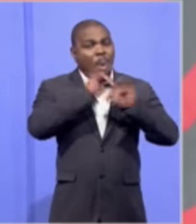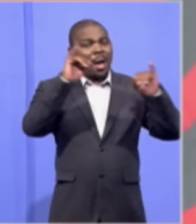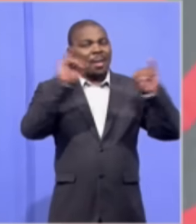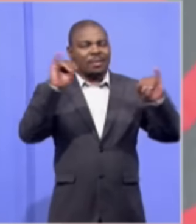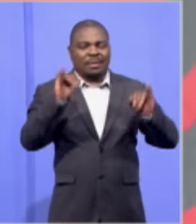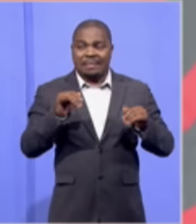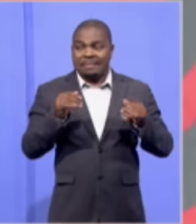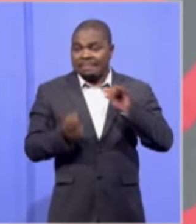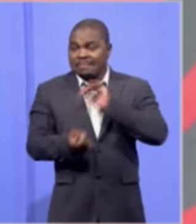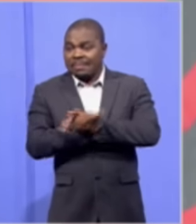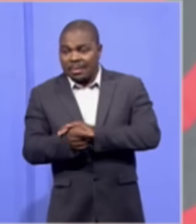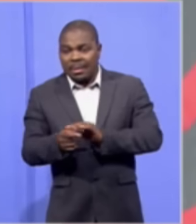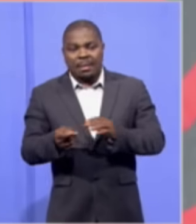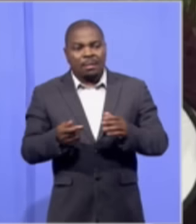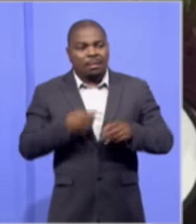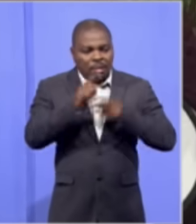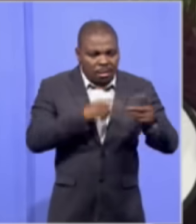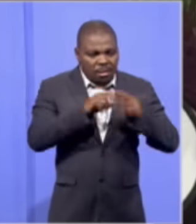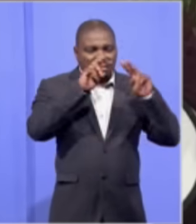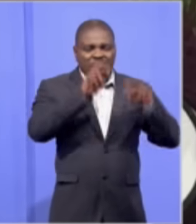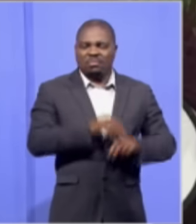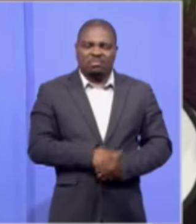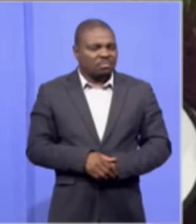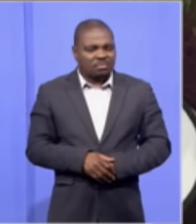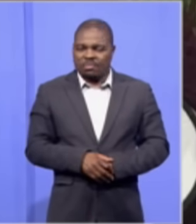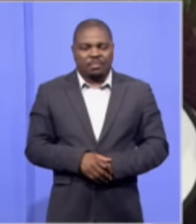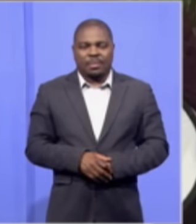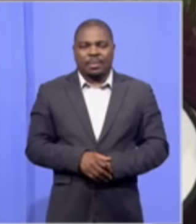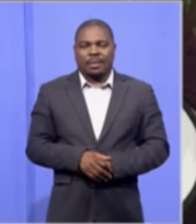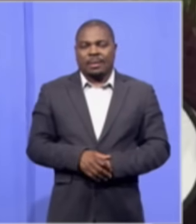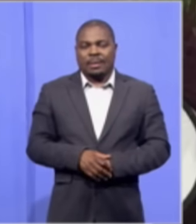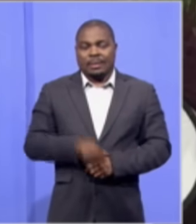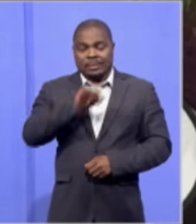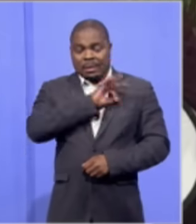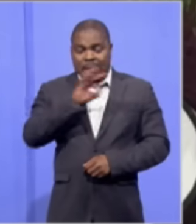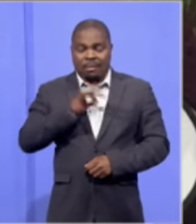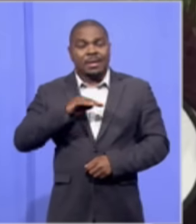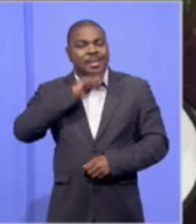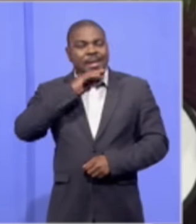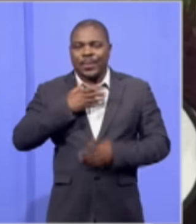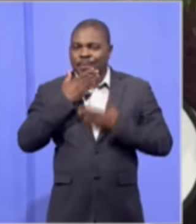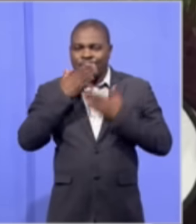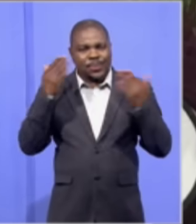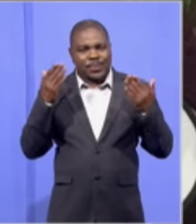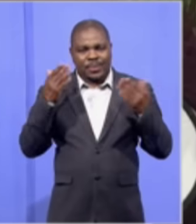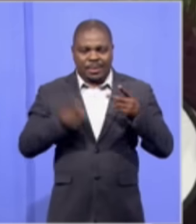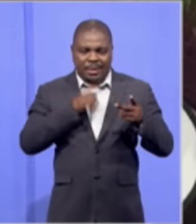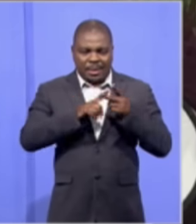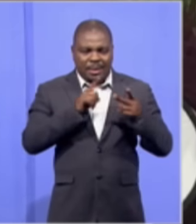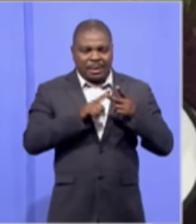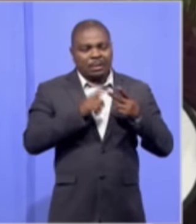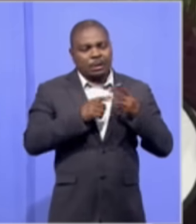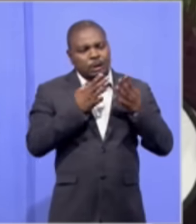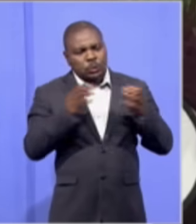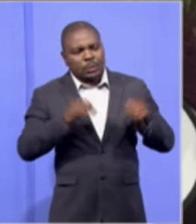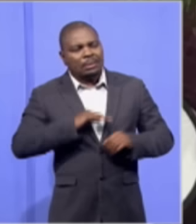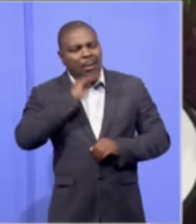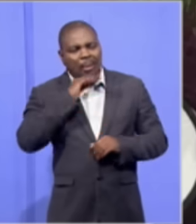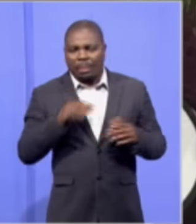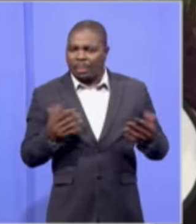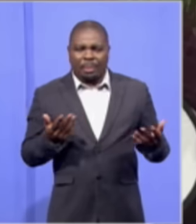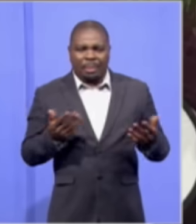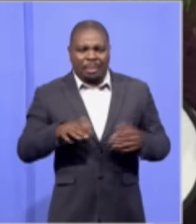go nne le dikotsi pele ga ba tsiboga there are high levels of shortages of staff le infrastructure ga e mo maemong a gore